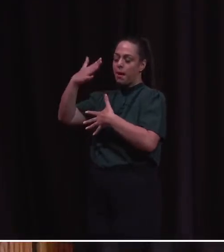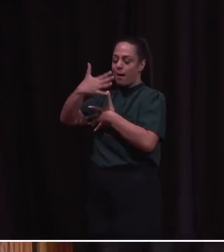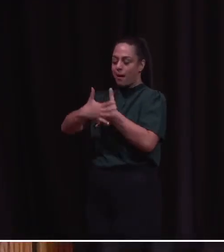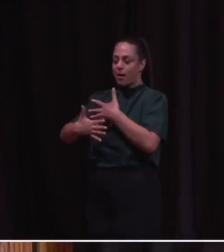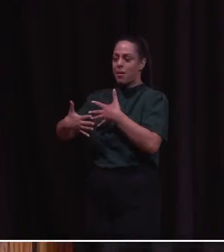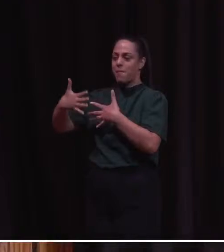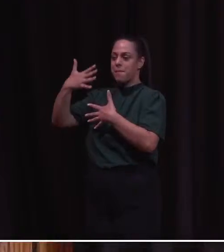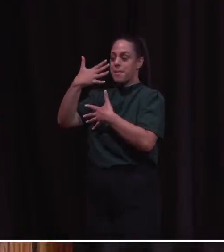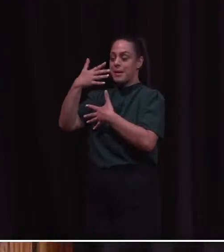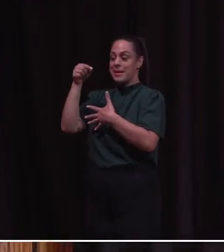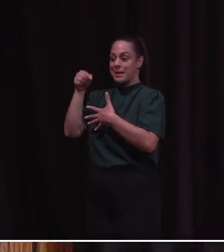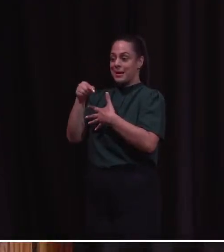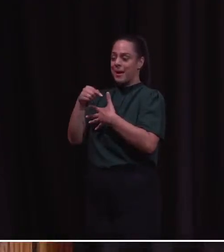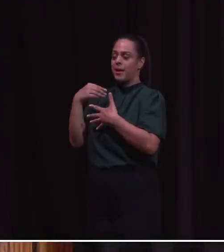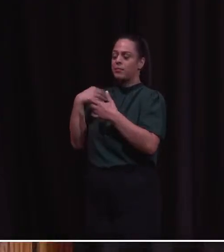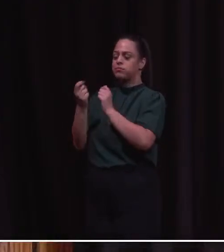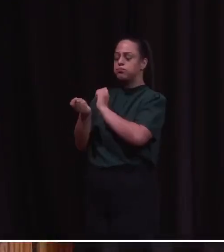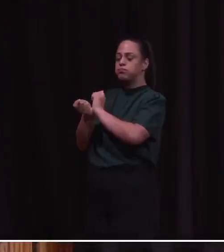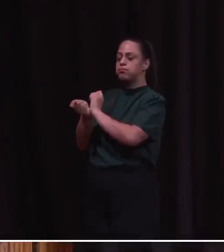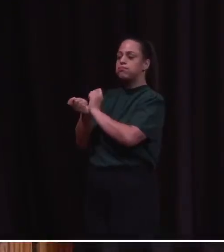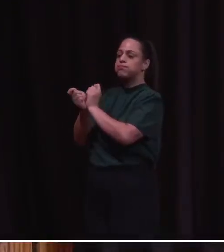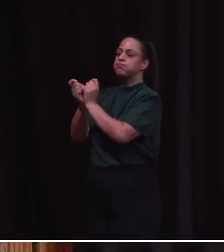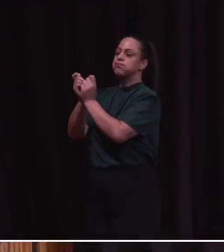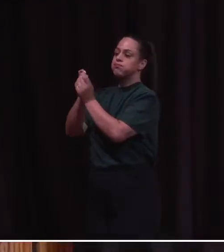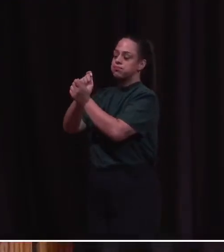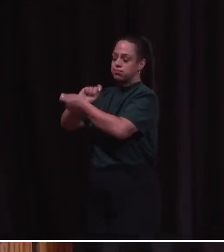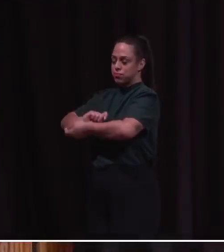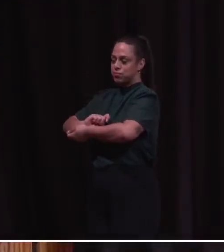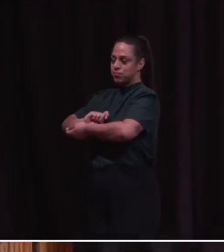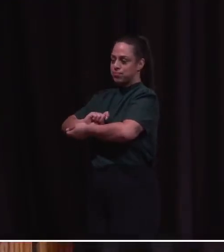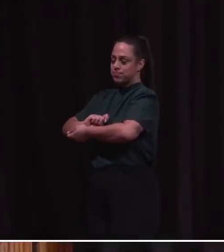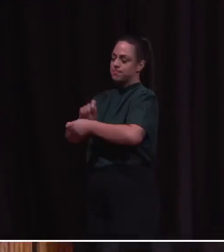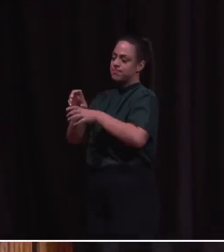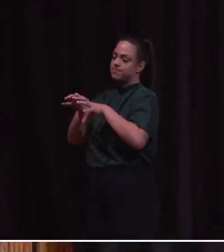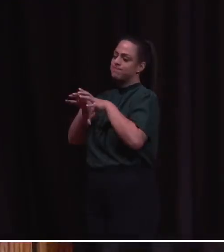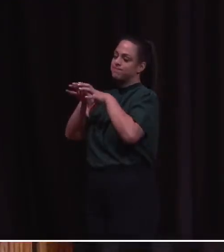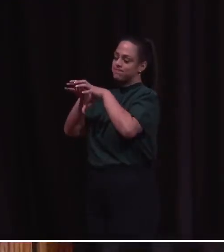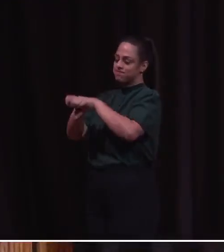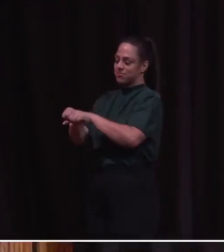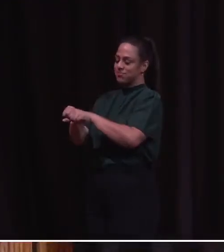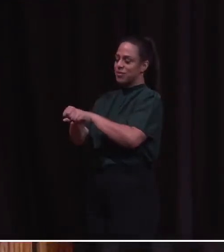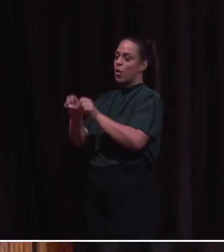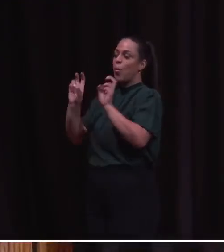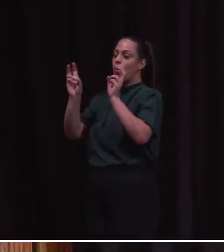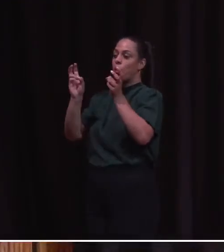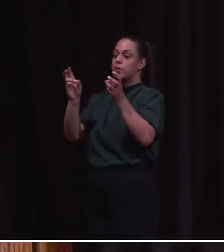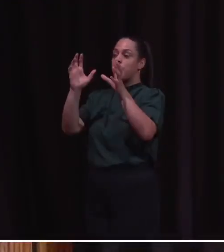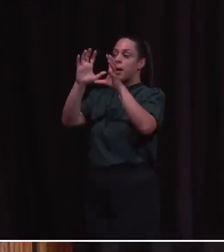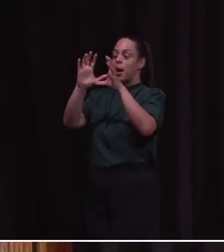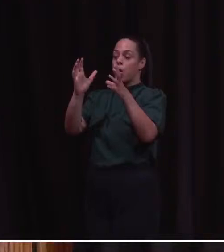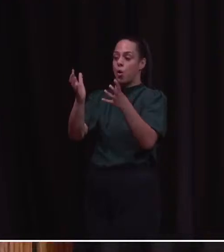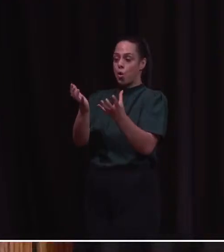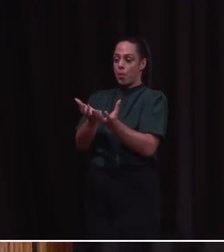of capitalism into a global phenomenon, with Europe as the